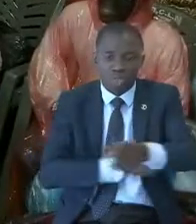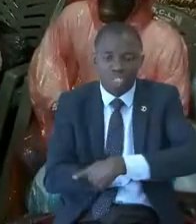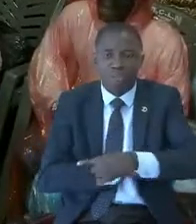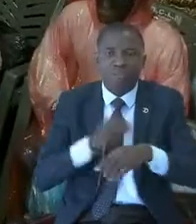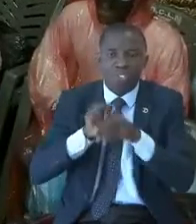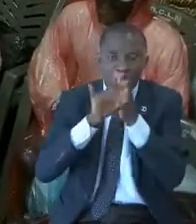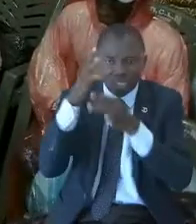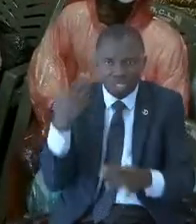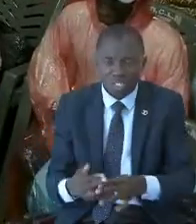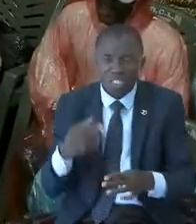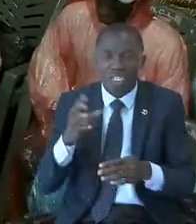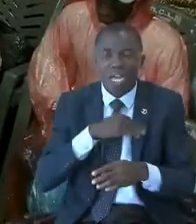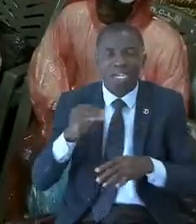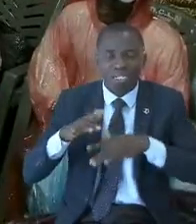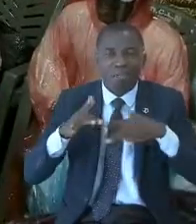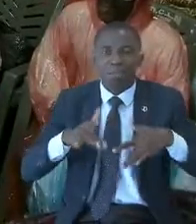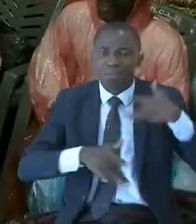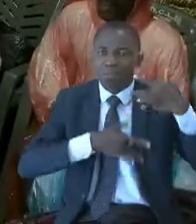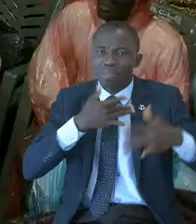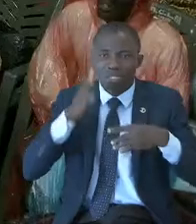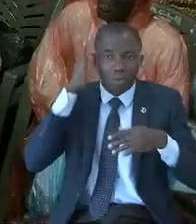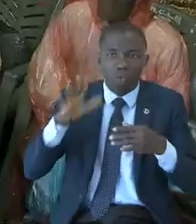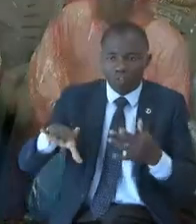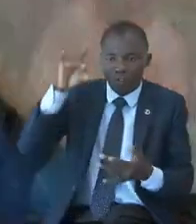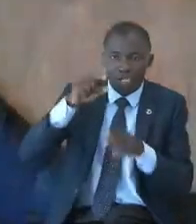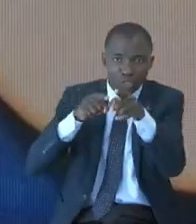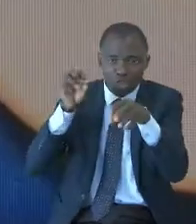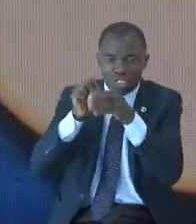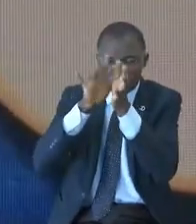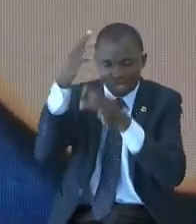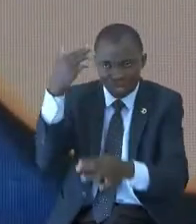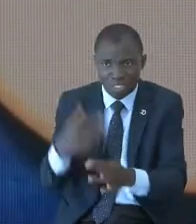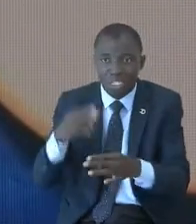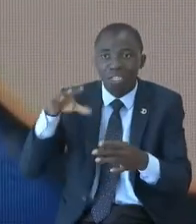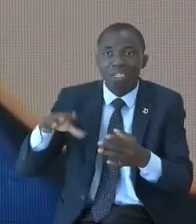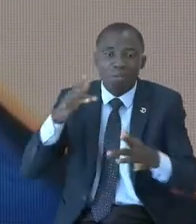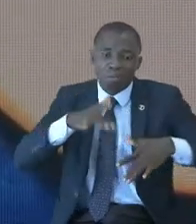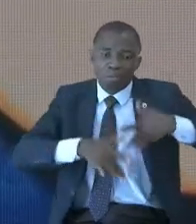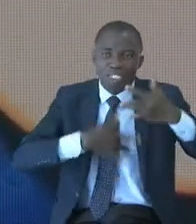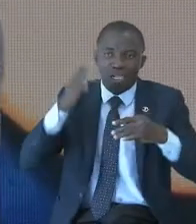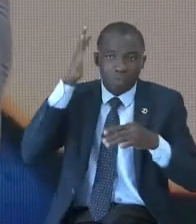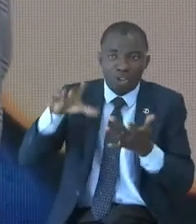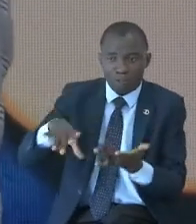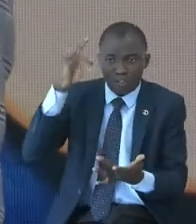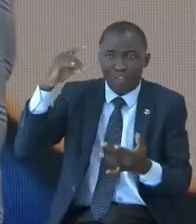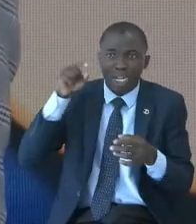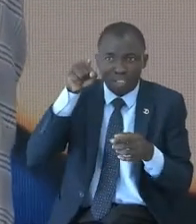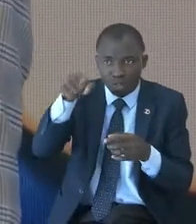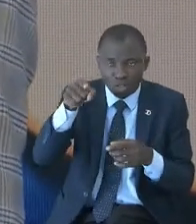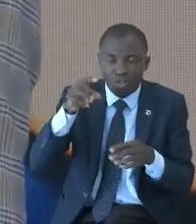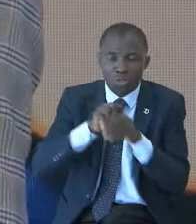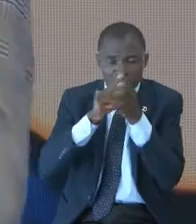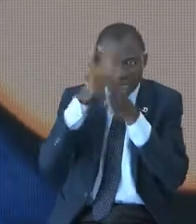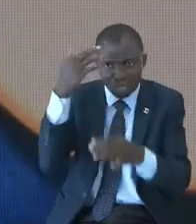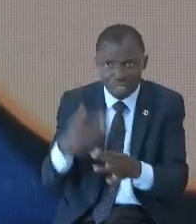come. And mercy will find you. Mercy will find him. Mercy will